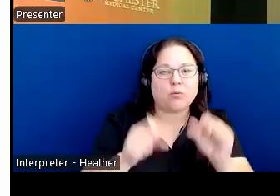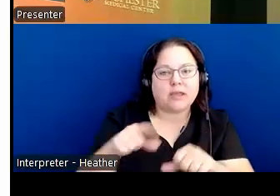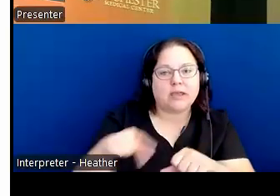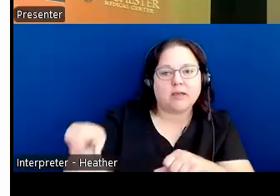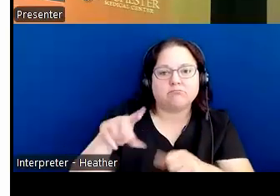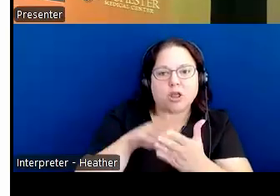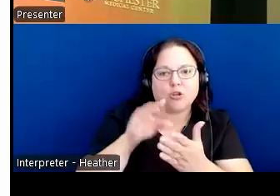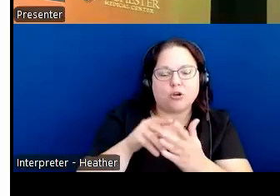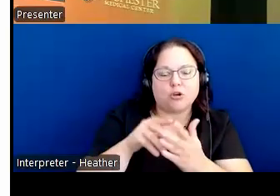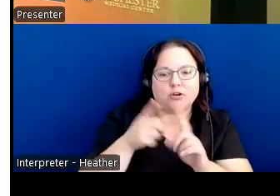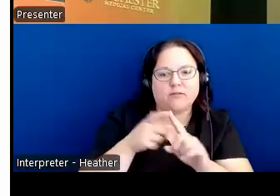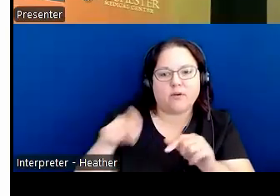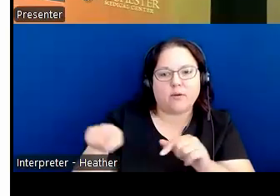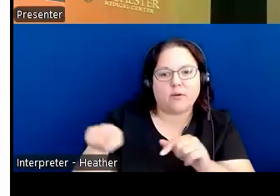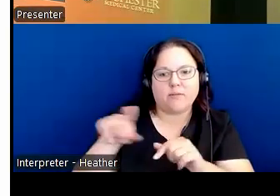from that data.